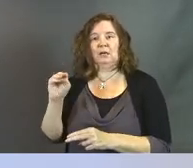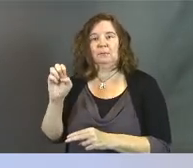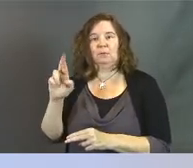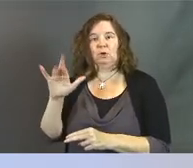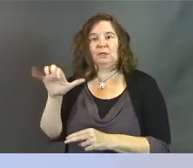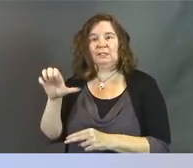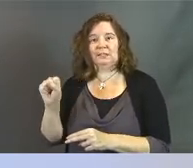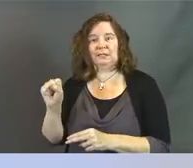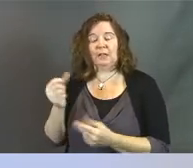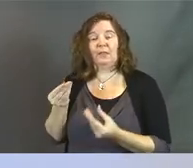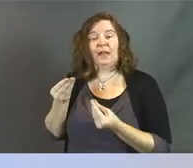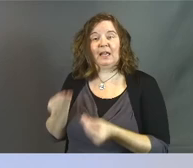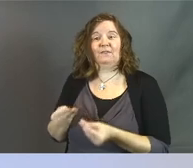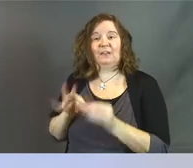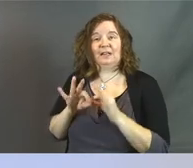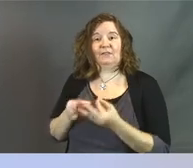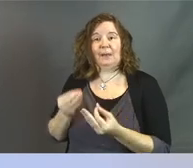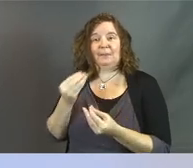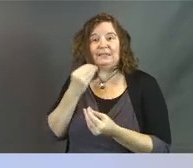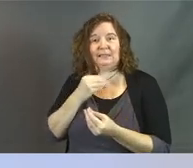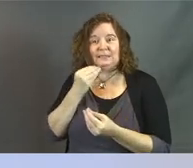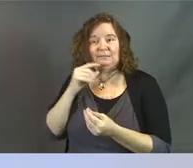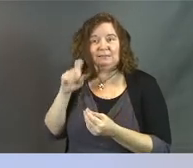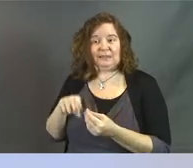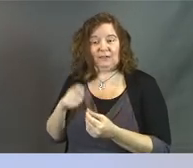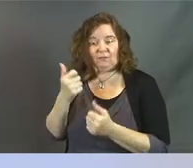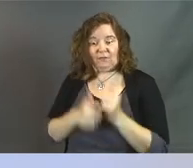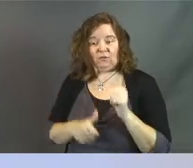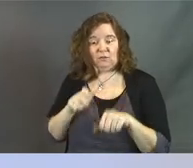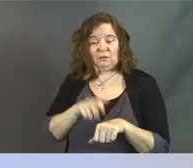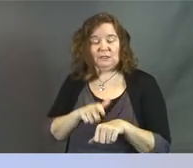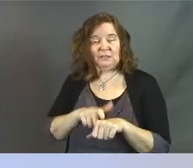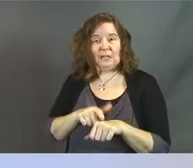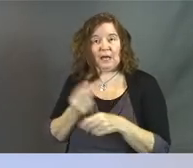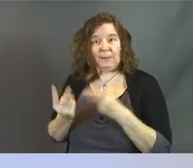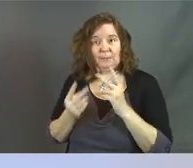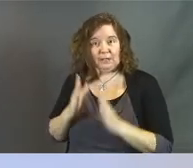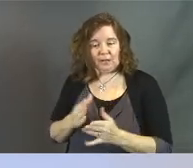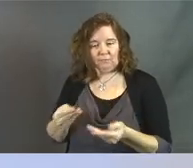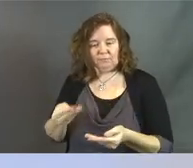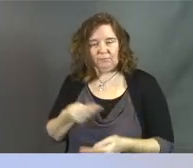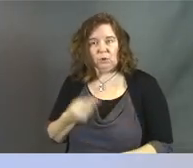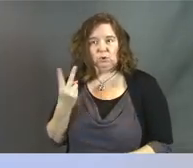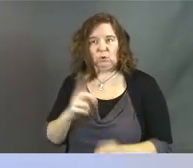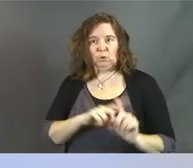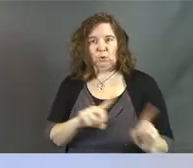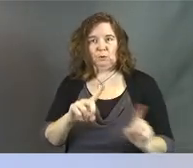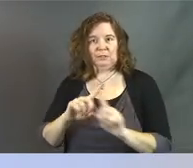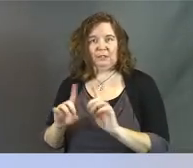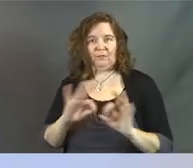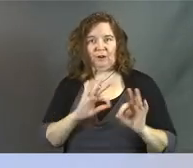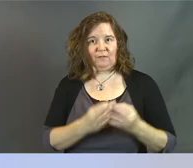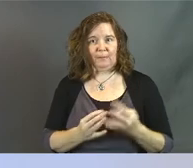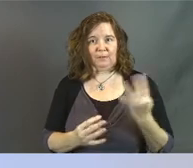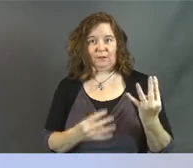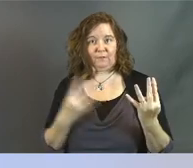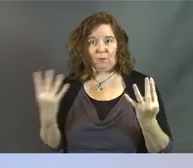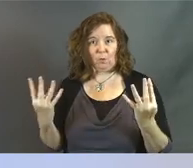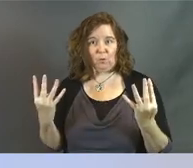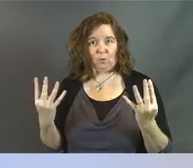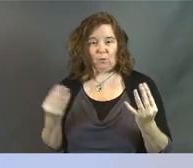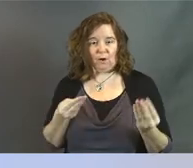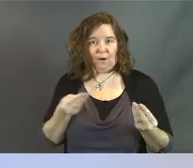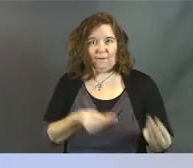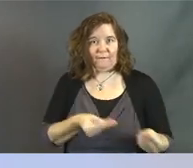they do is feed families in need. So for every first-time guest card that is turned in, two different families of four are fed.